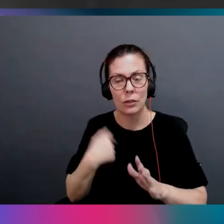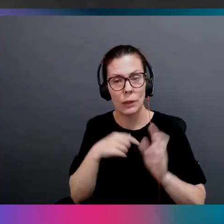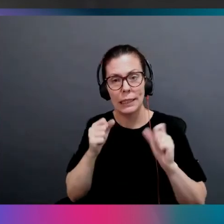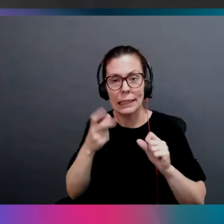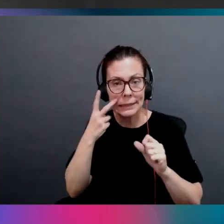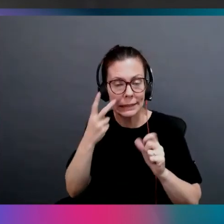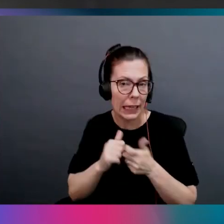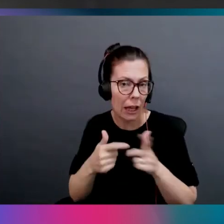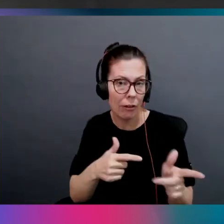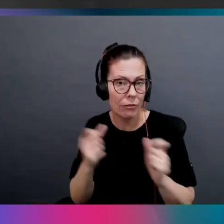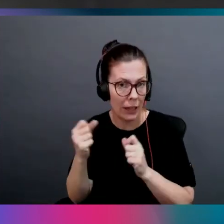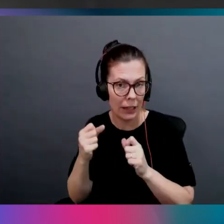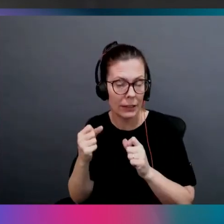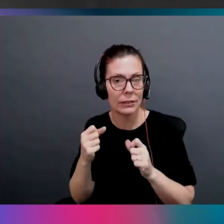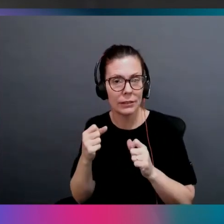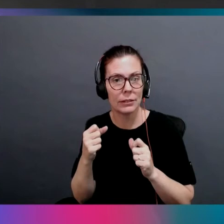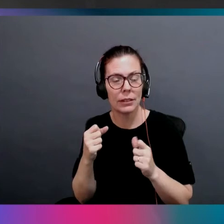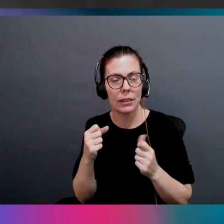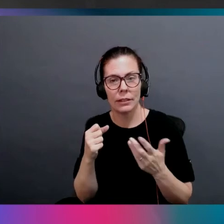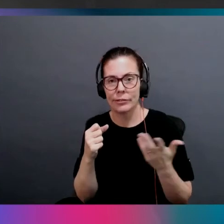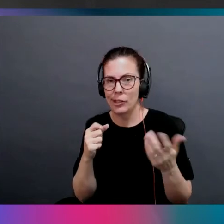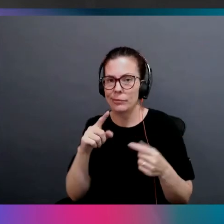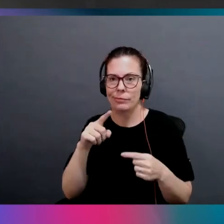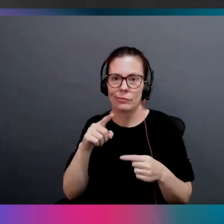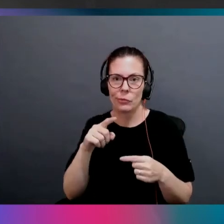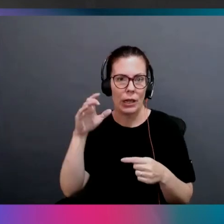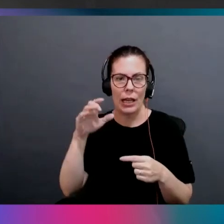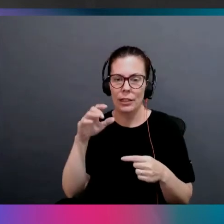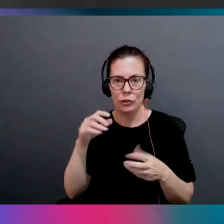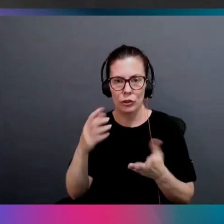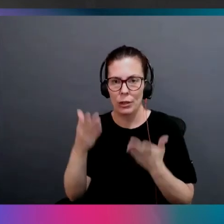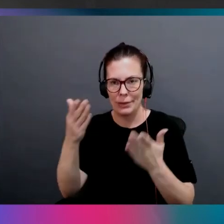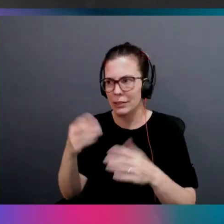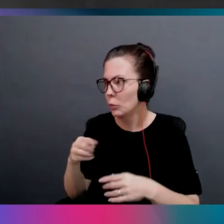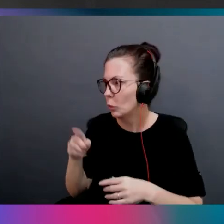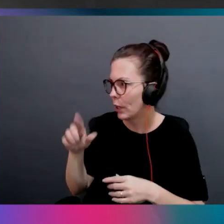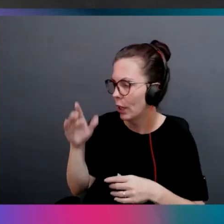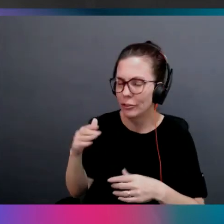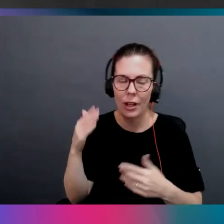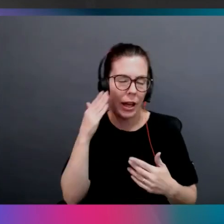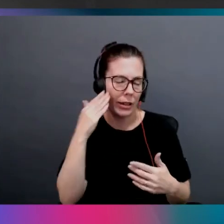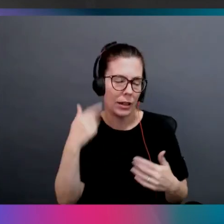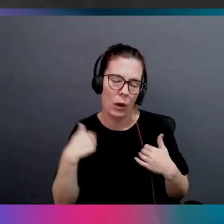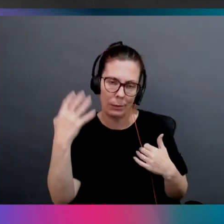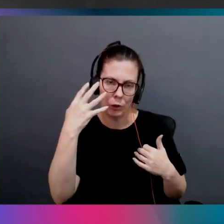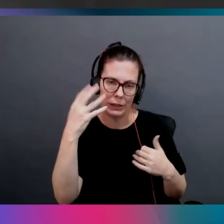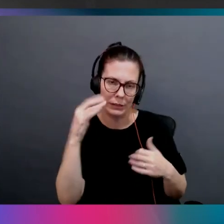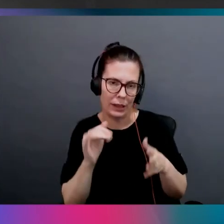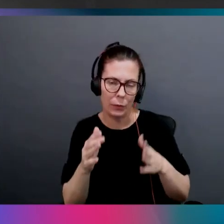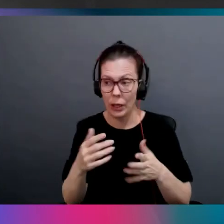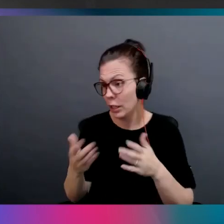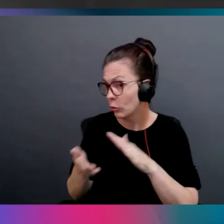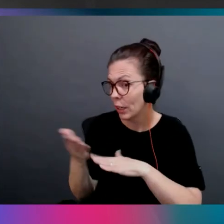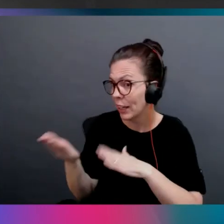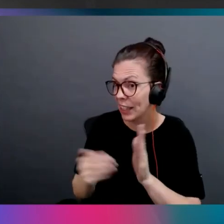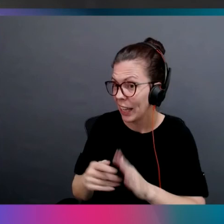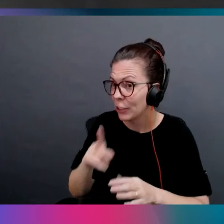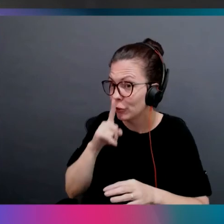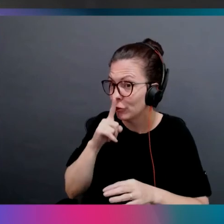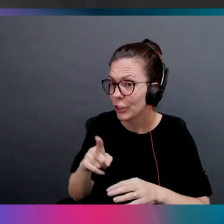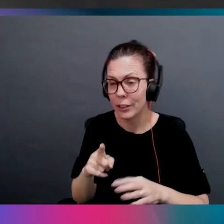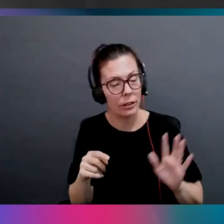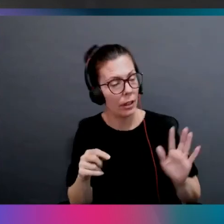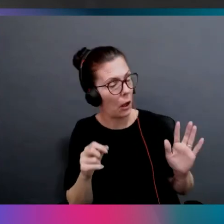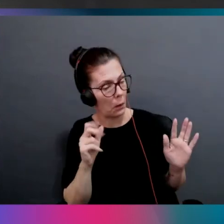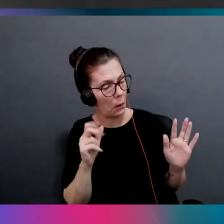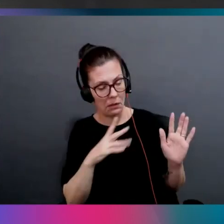give us back, on 100 recommendations. 100? I know, I'm crazy that way. You're going to run it again? You sure? Okay, let's see how long